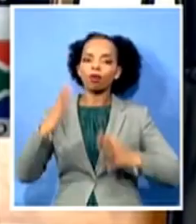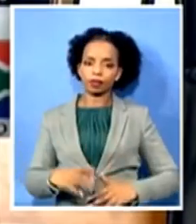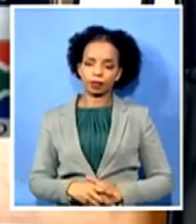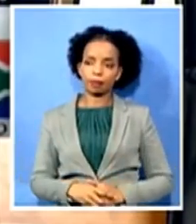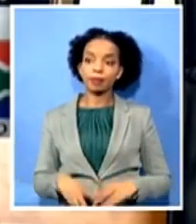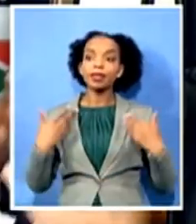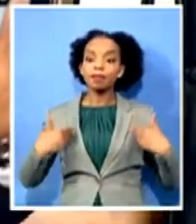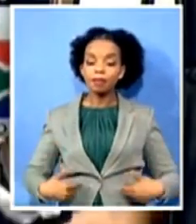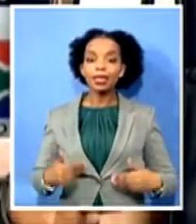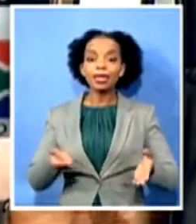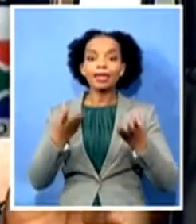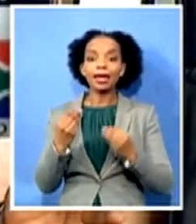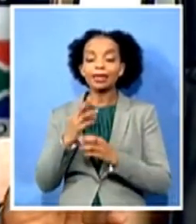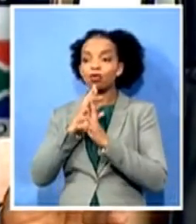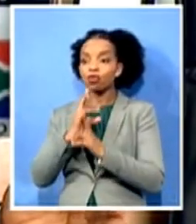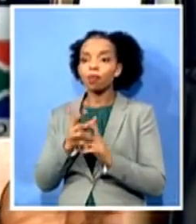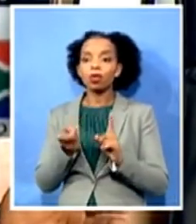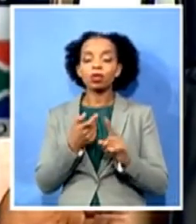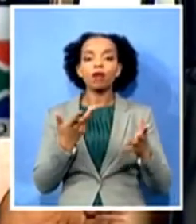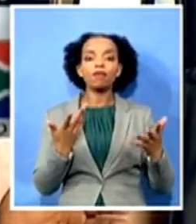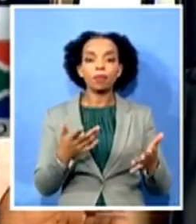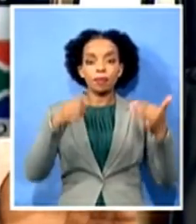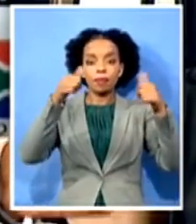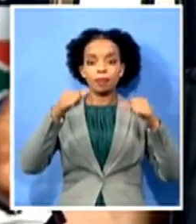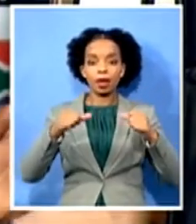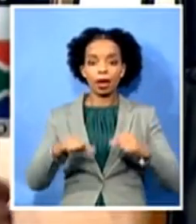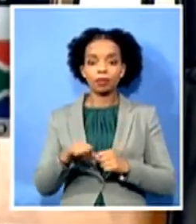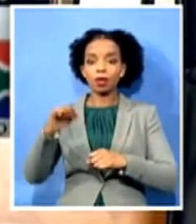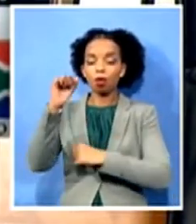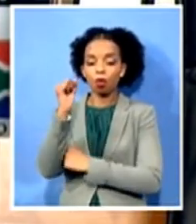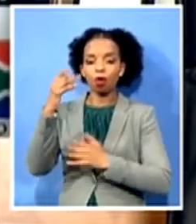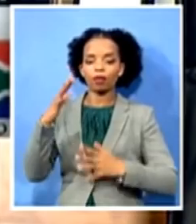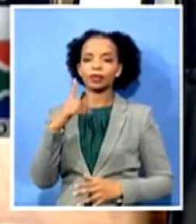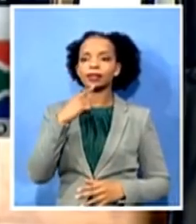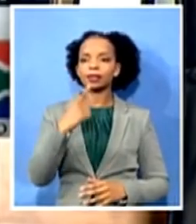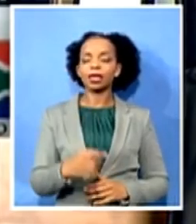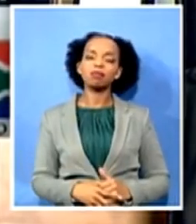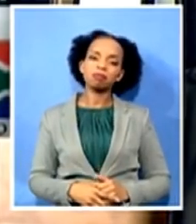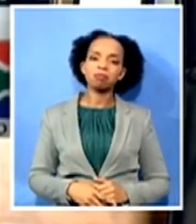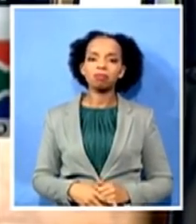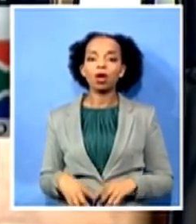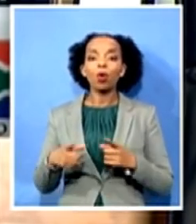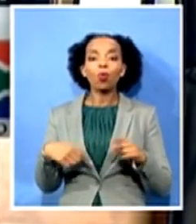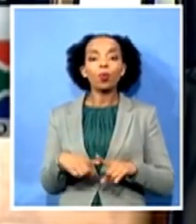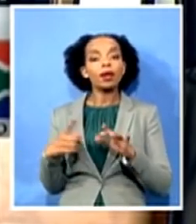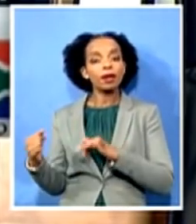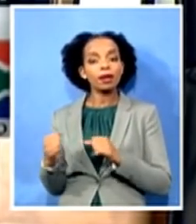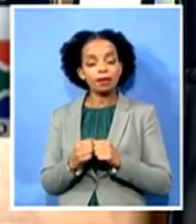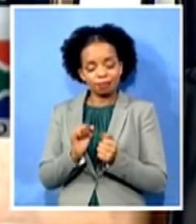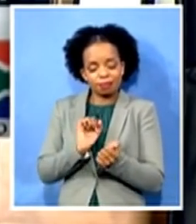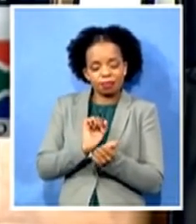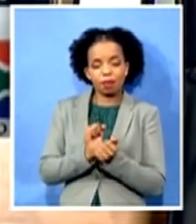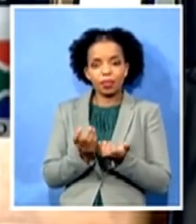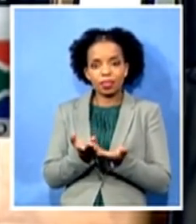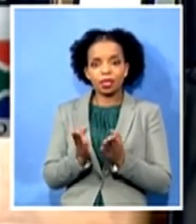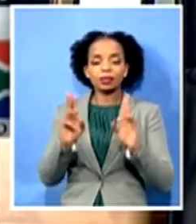that says we are still on track on this matter, I interrogate the report in terms